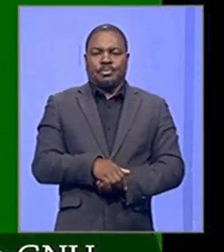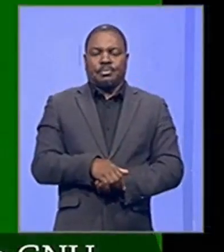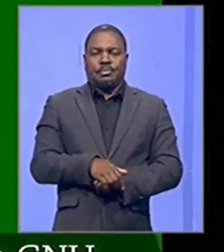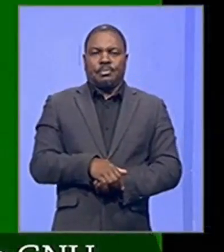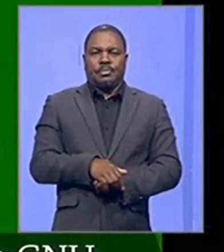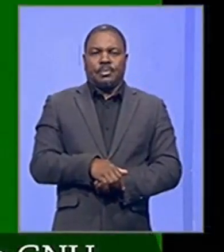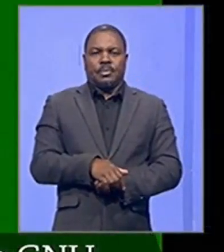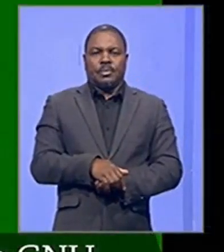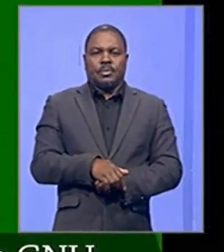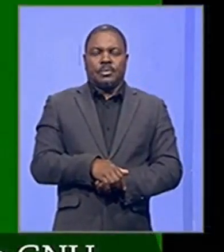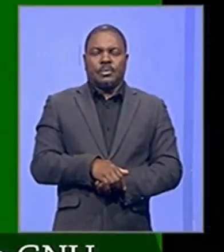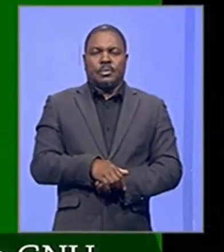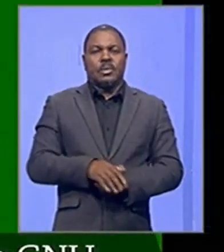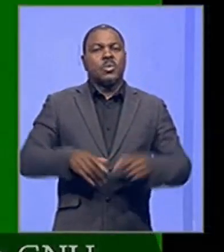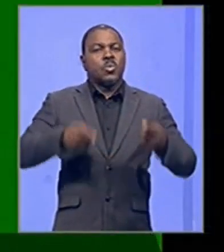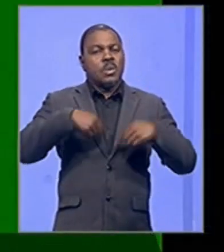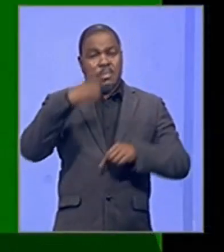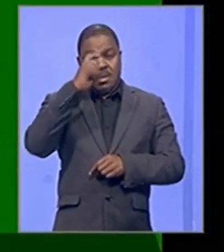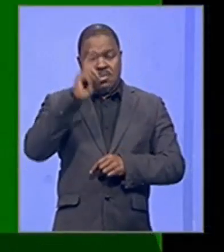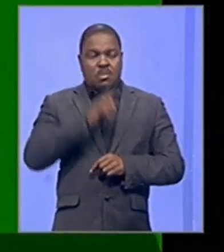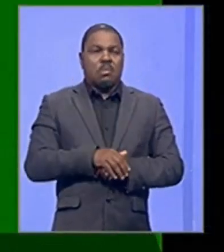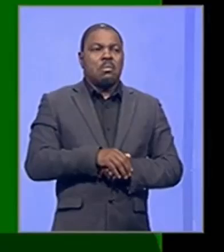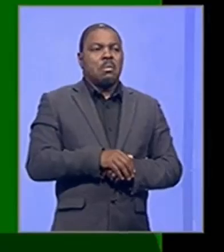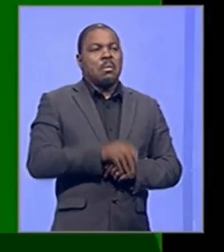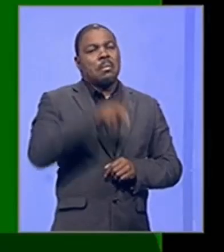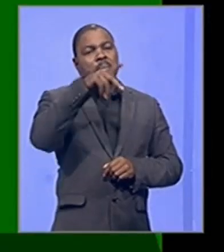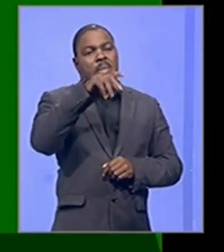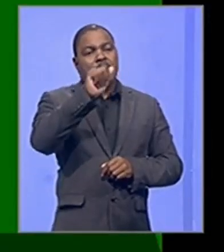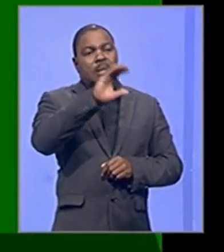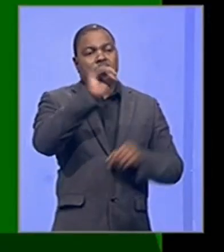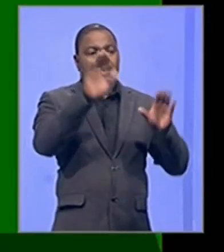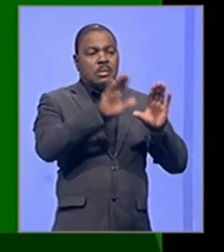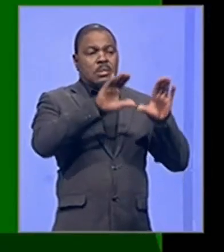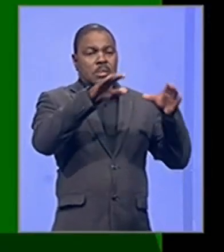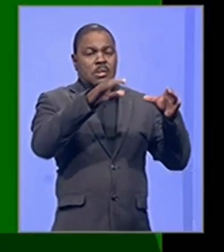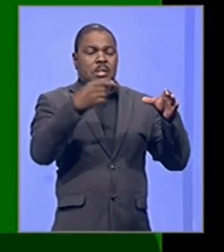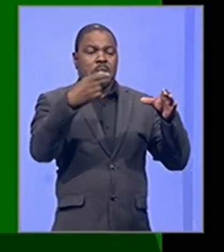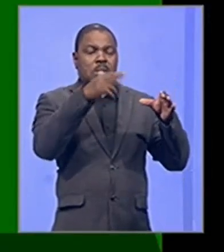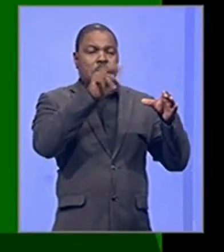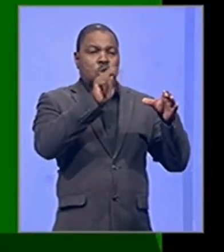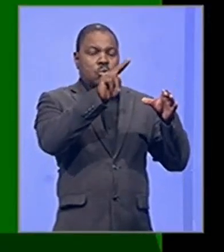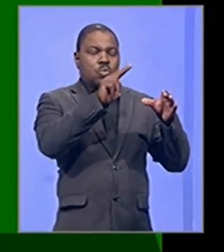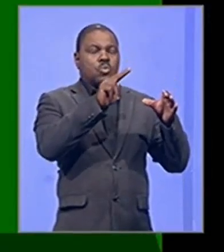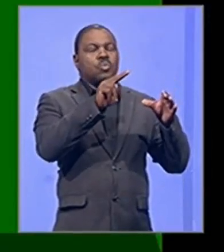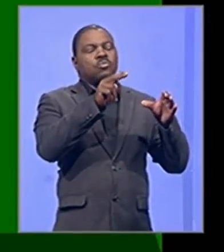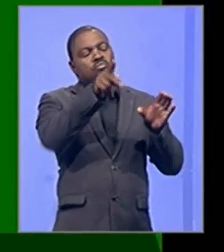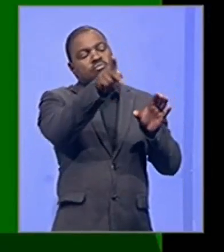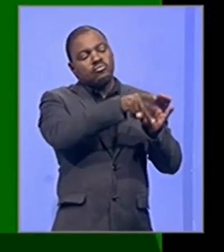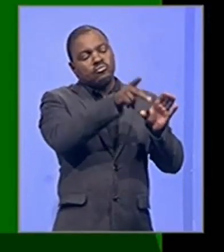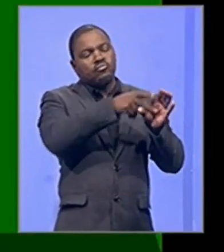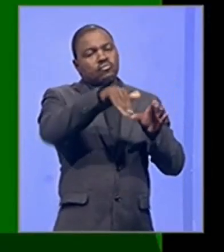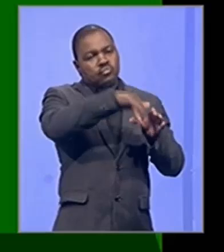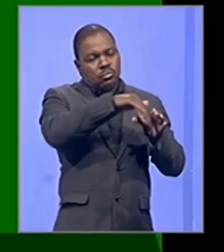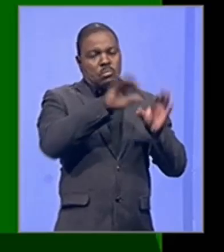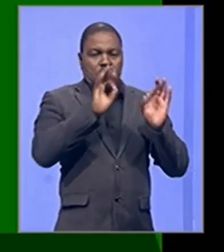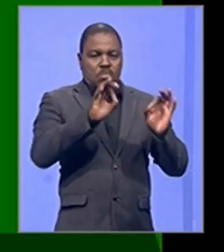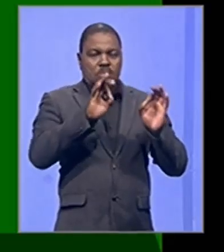We believed that the participation of the PAC in the government of national unity will